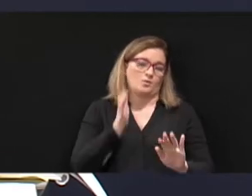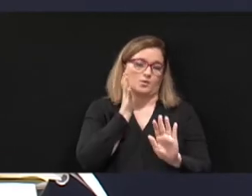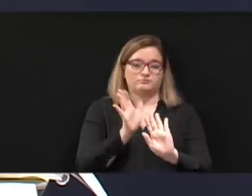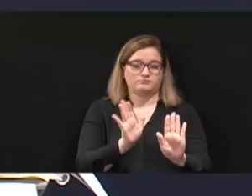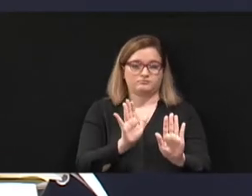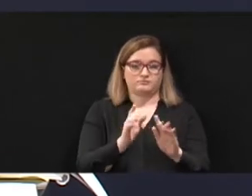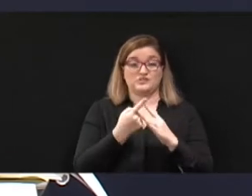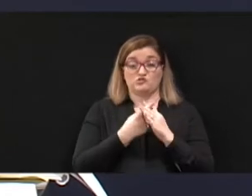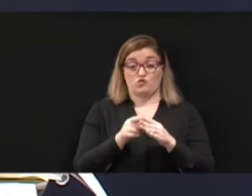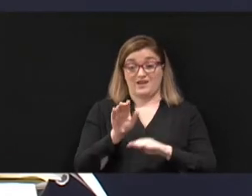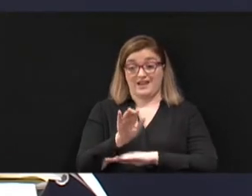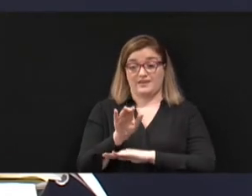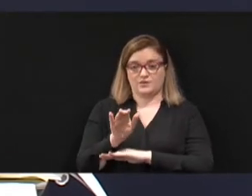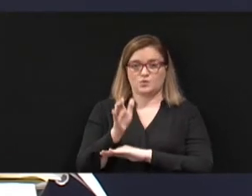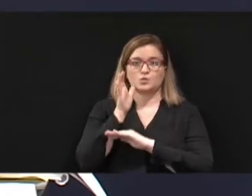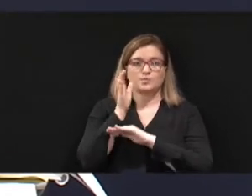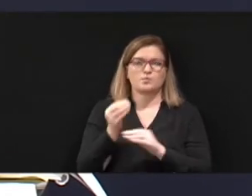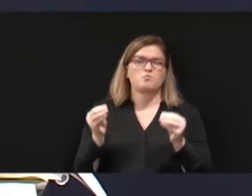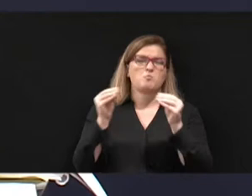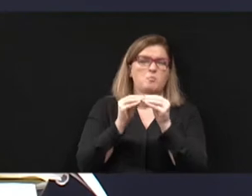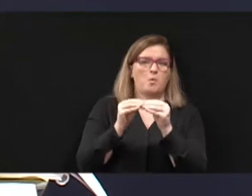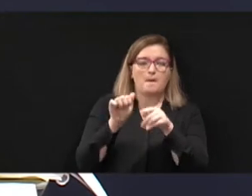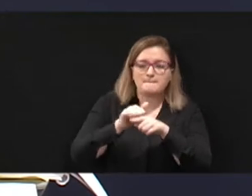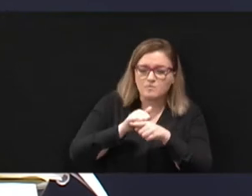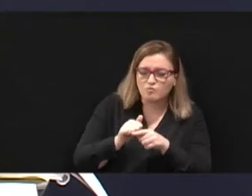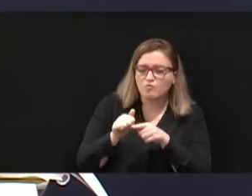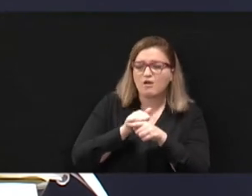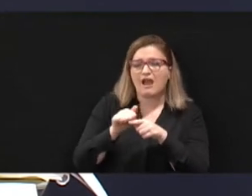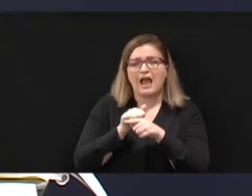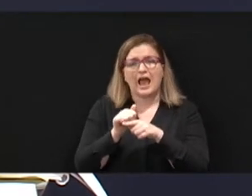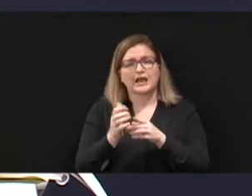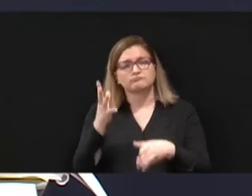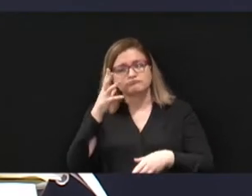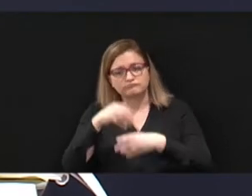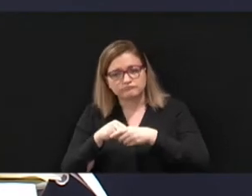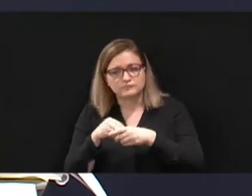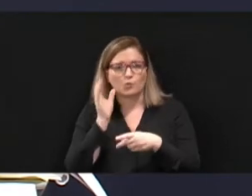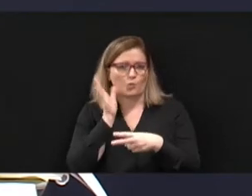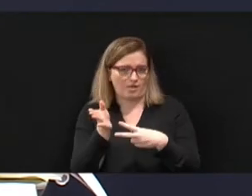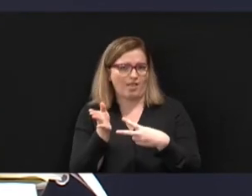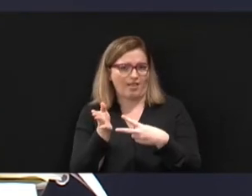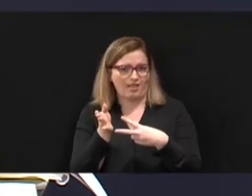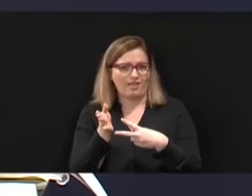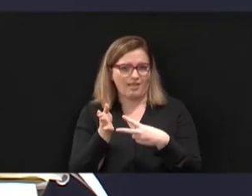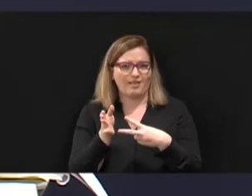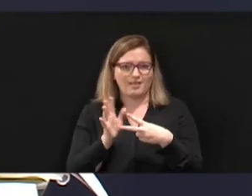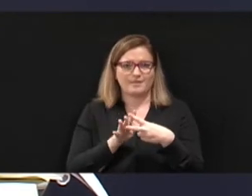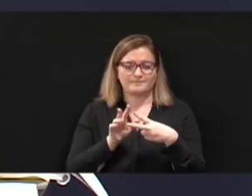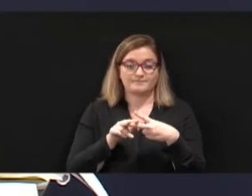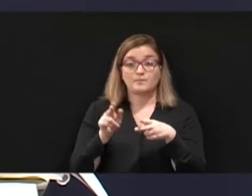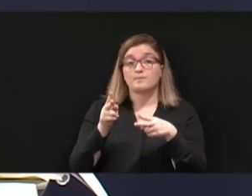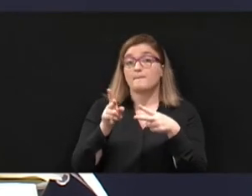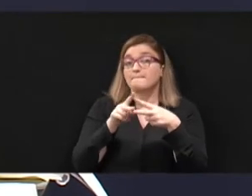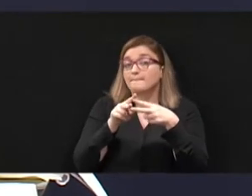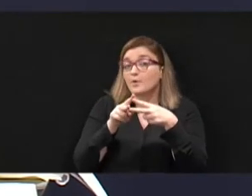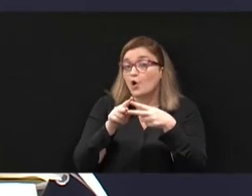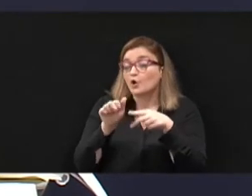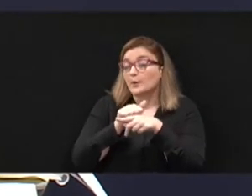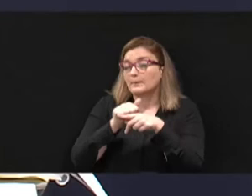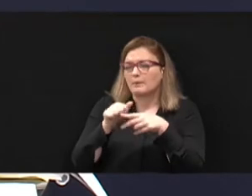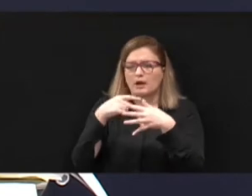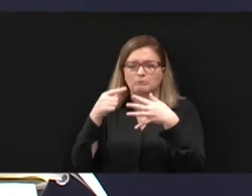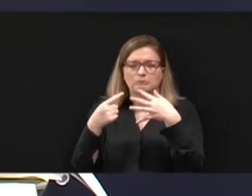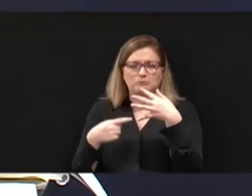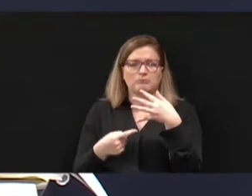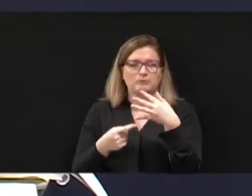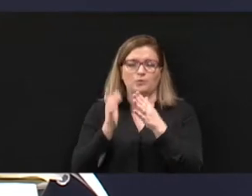this afternoon, there will be a lot more hands-on and participation that you will actually be doing, and partner practices and things like that. So just